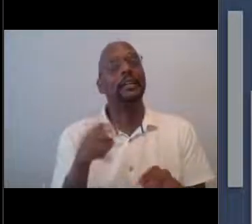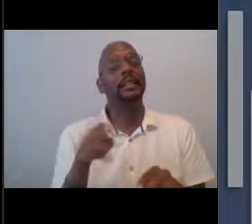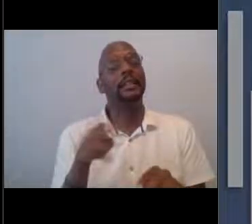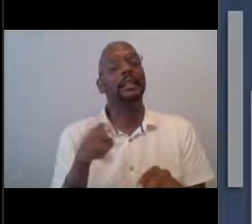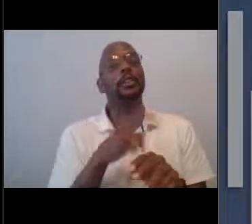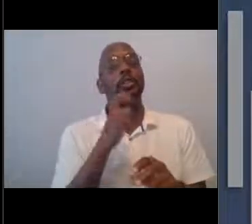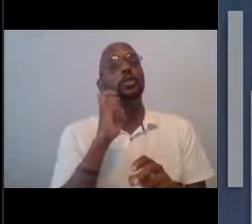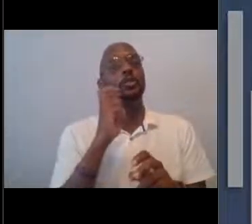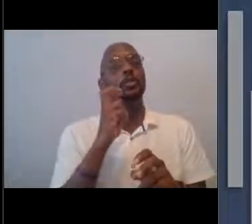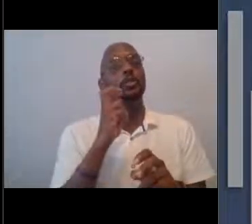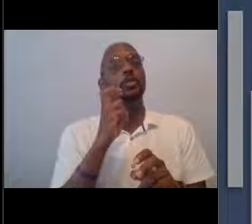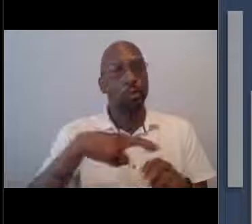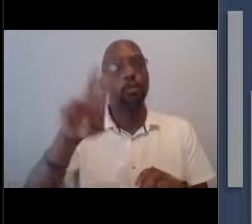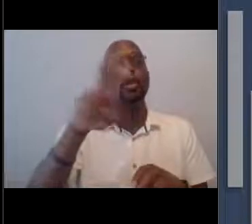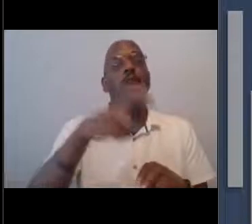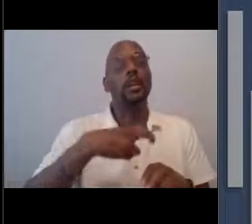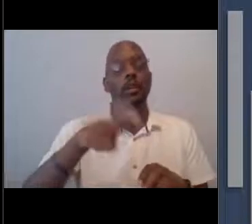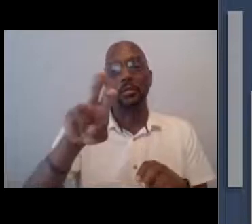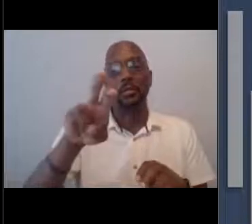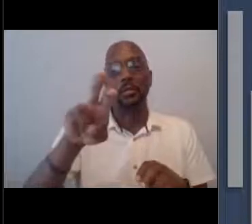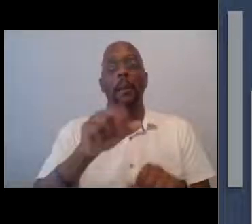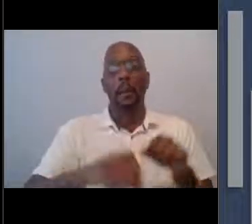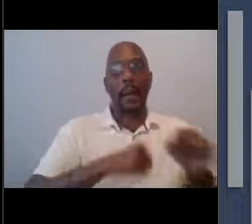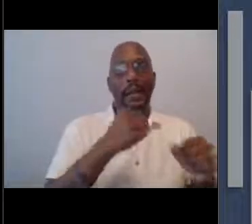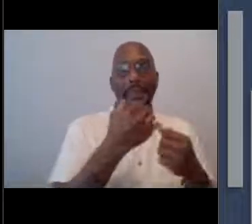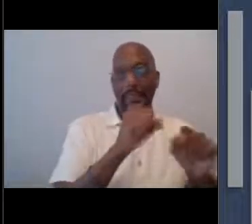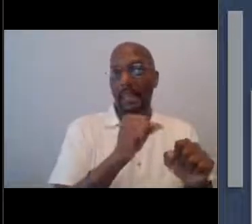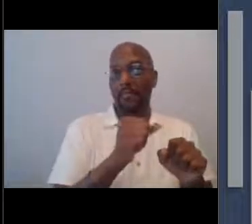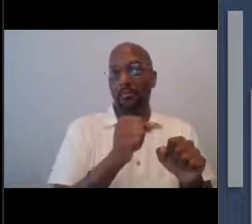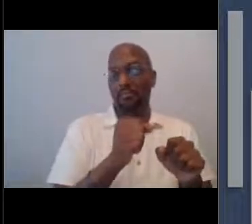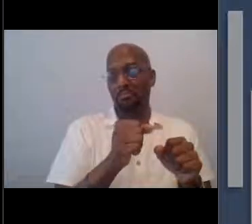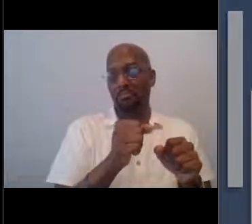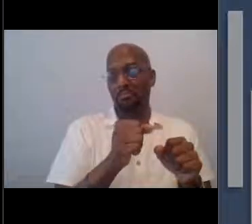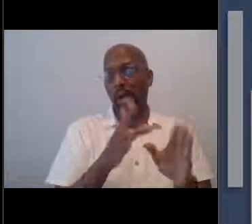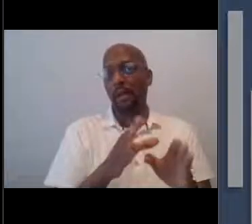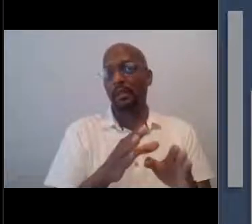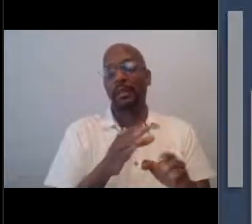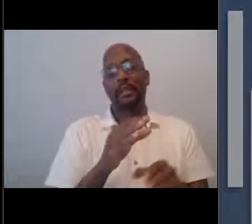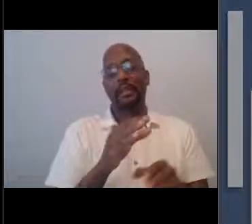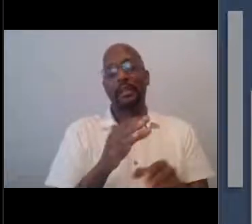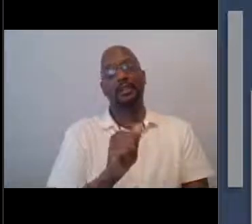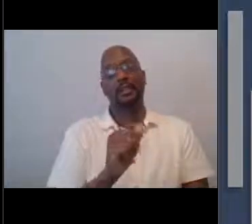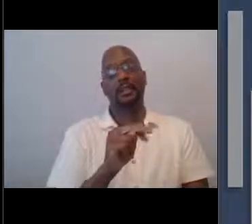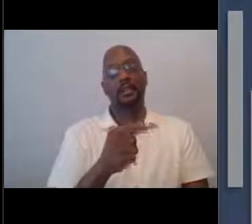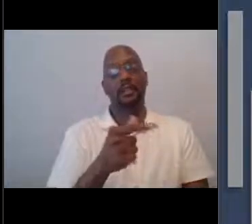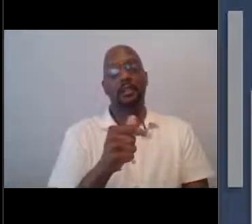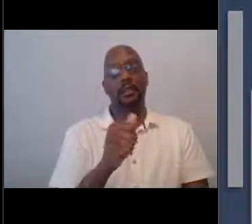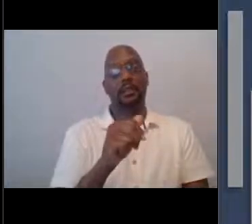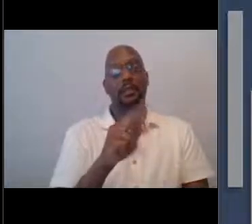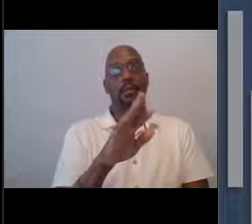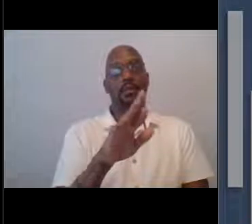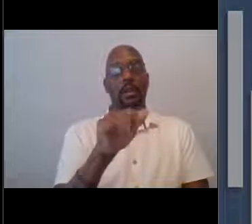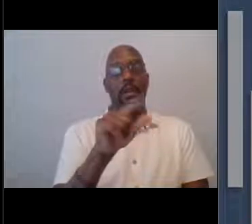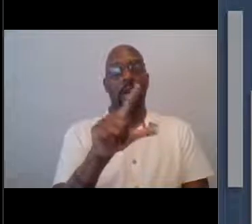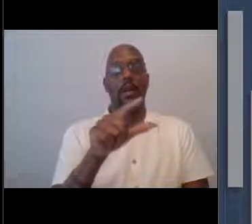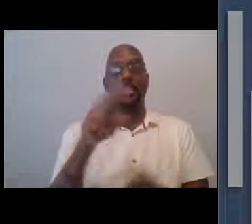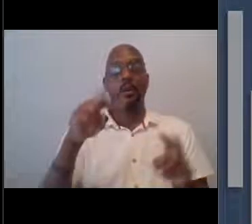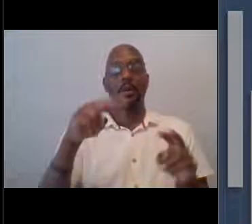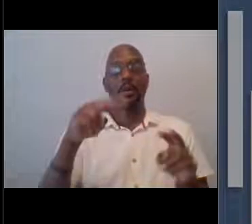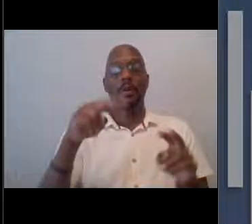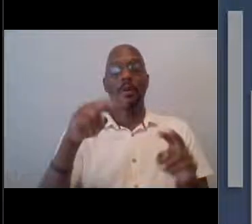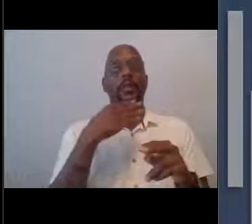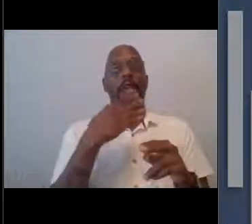and obviously biking in a safe manner in the San Gabriel Valley. It's commendable of the work that they're doing on the San